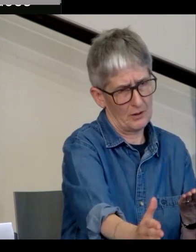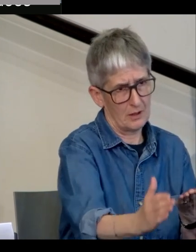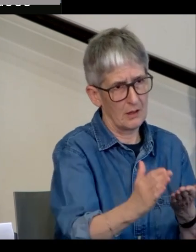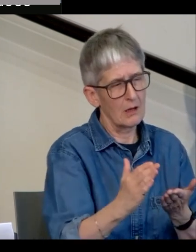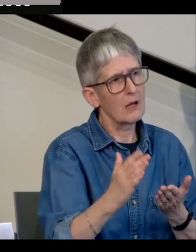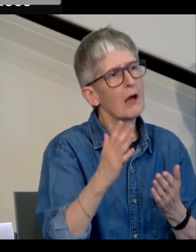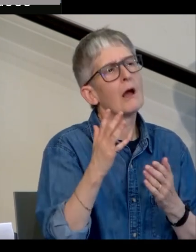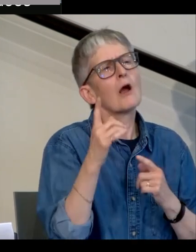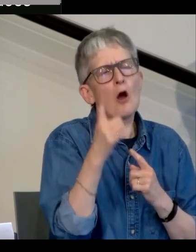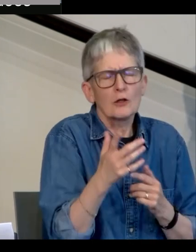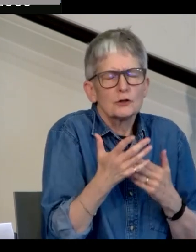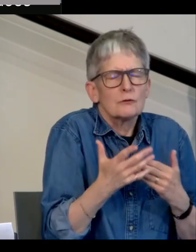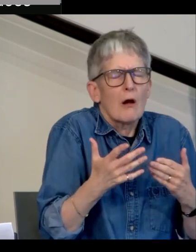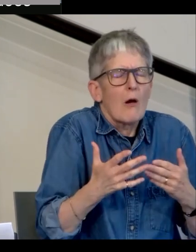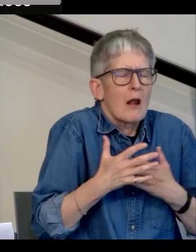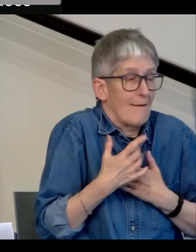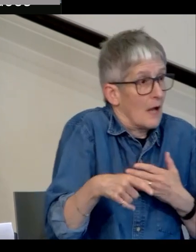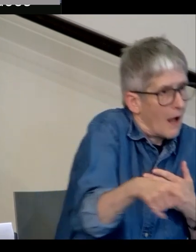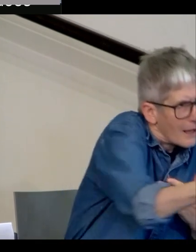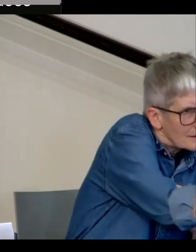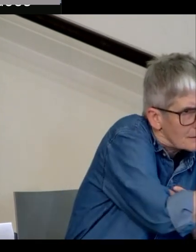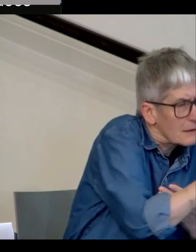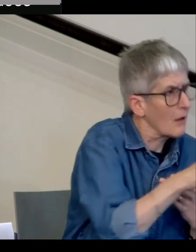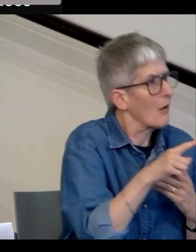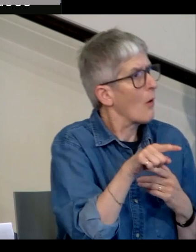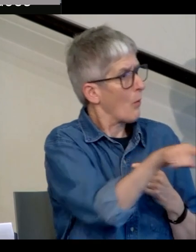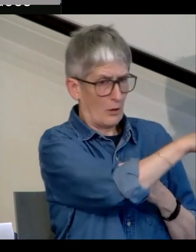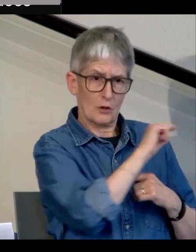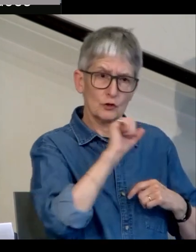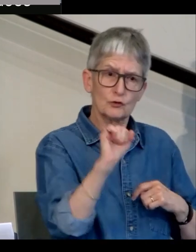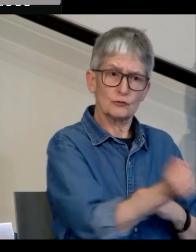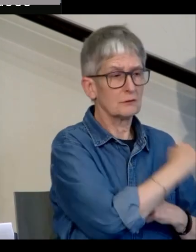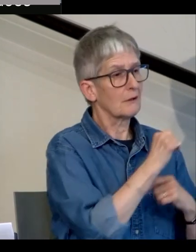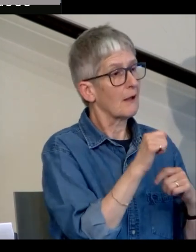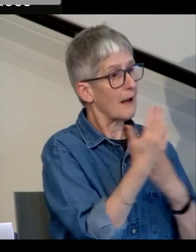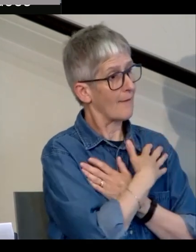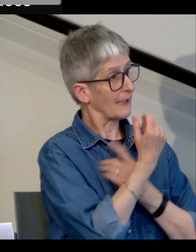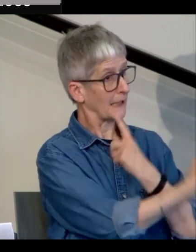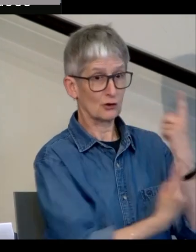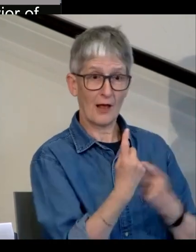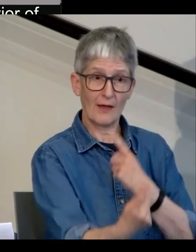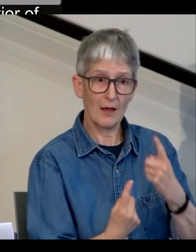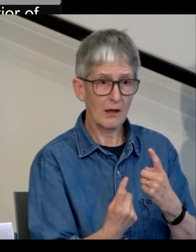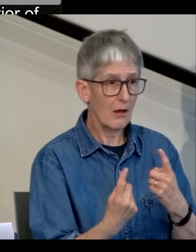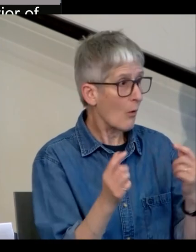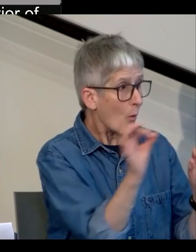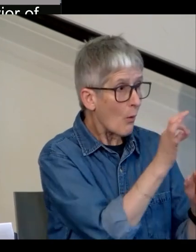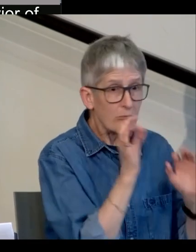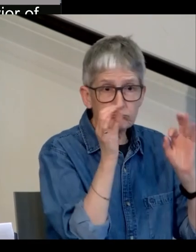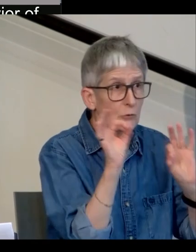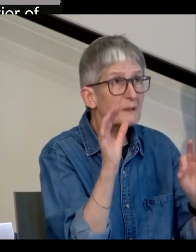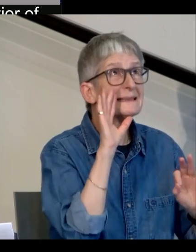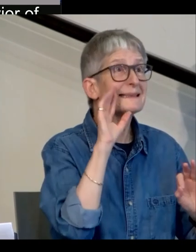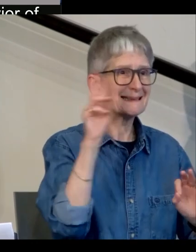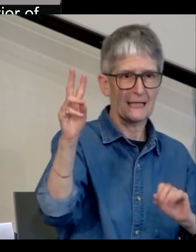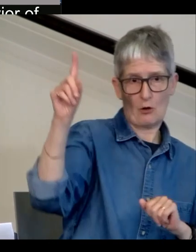since God so loved us, we also ought to love one another. No one has ever seen God, but if